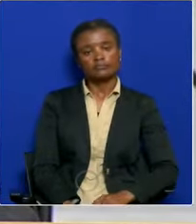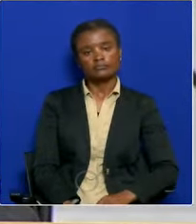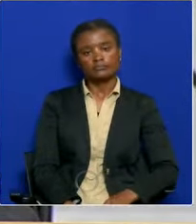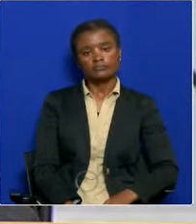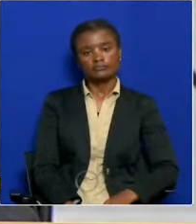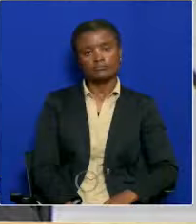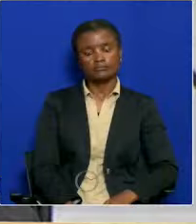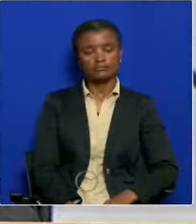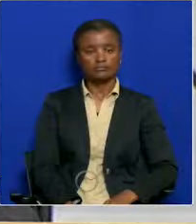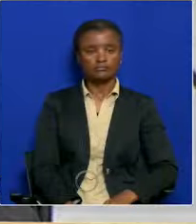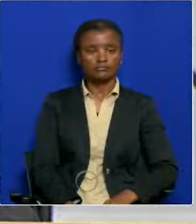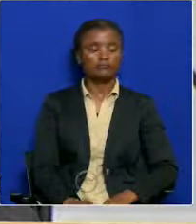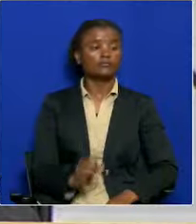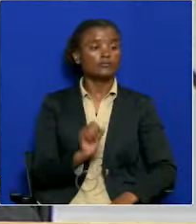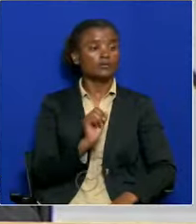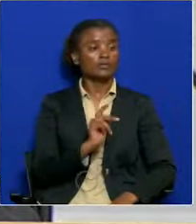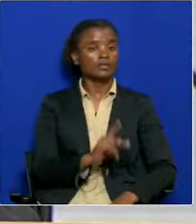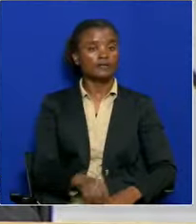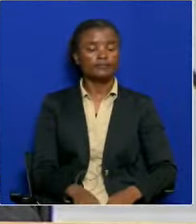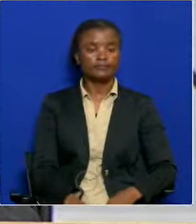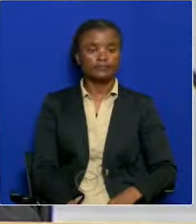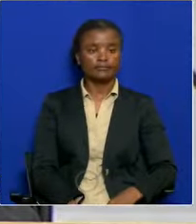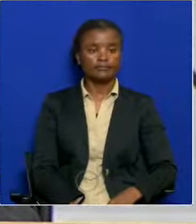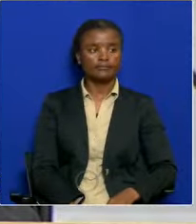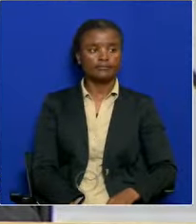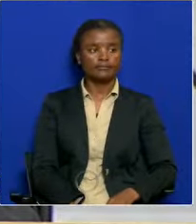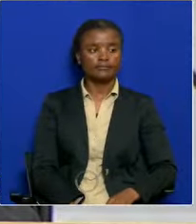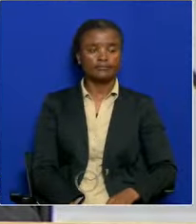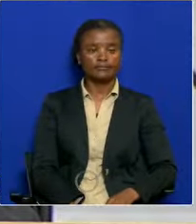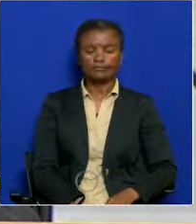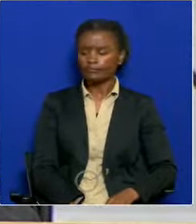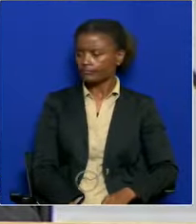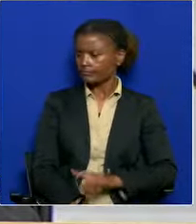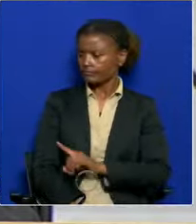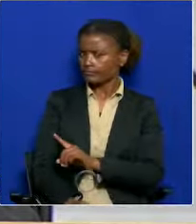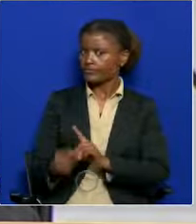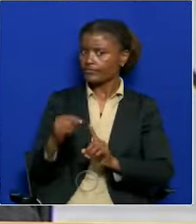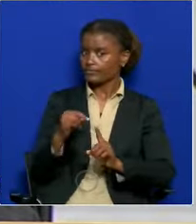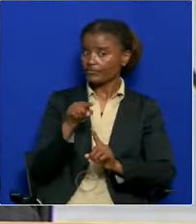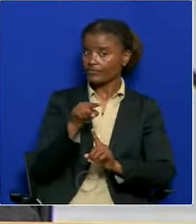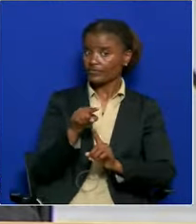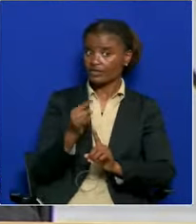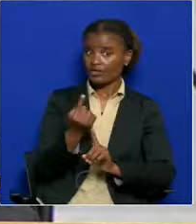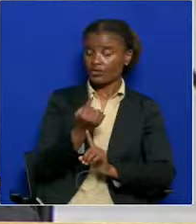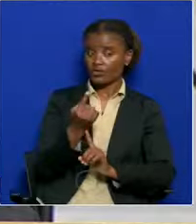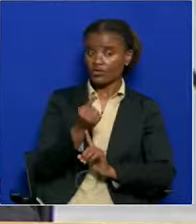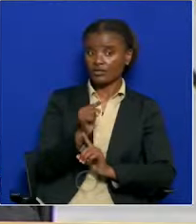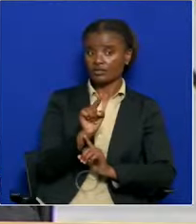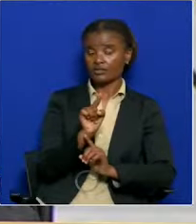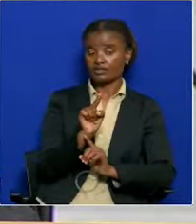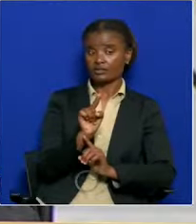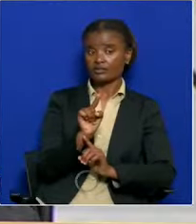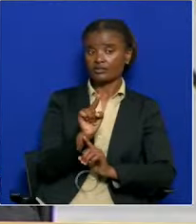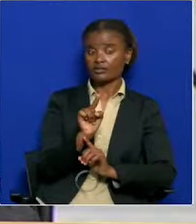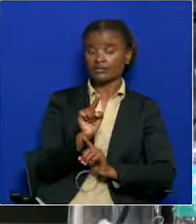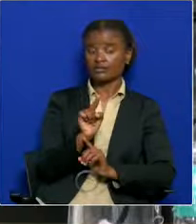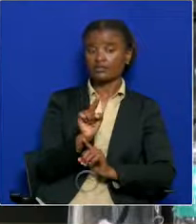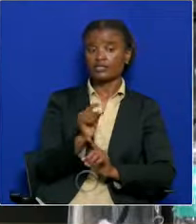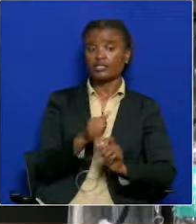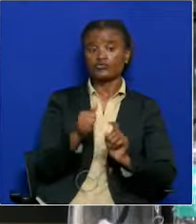Okay? Not only General Kumalo, but the PKTT, or is that what you refer to as allegations? Yes, against? it refers both